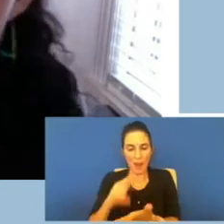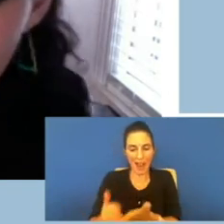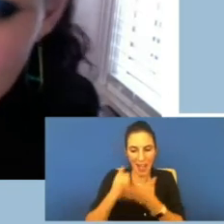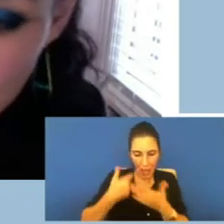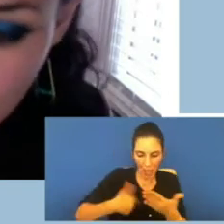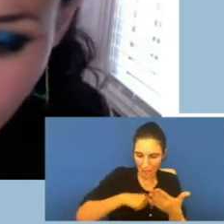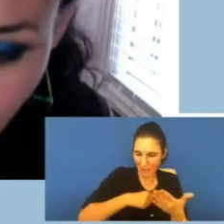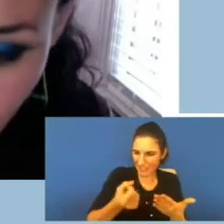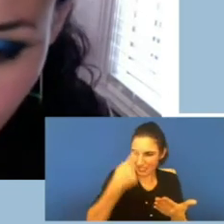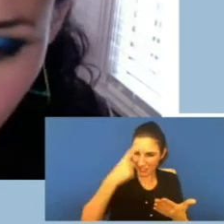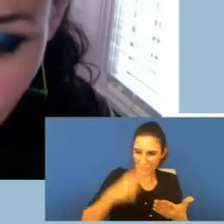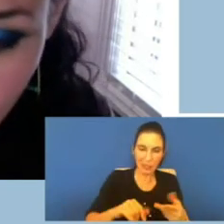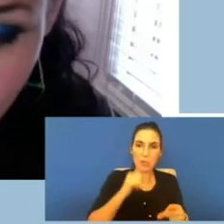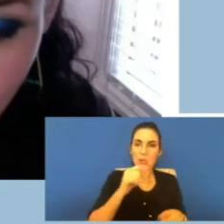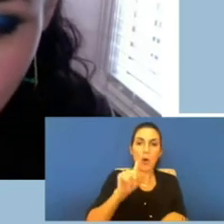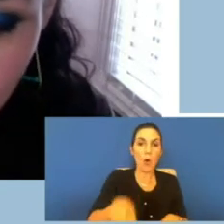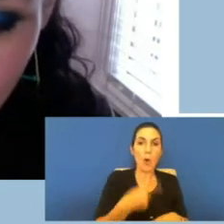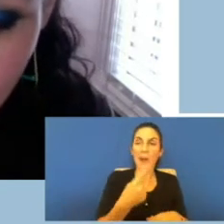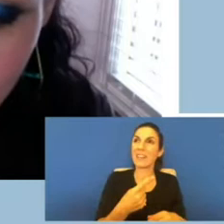it's not about getting it right